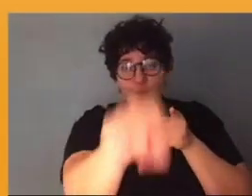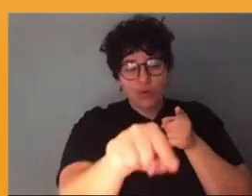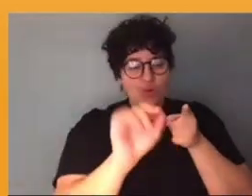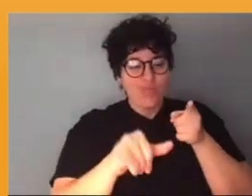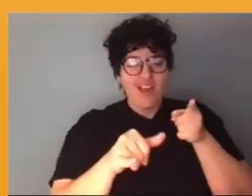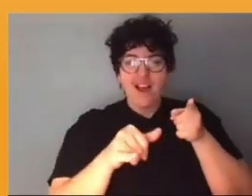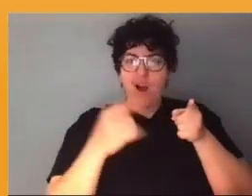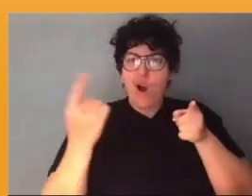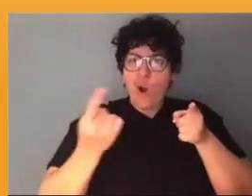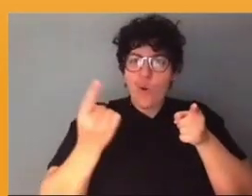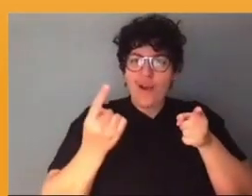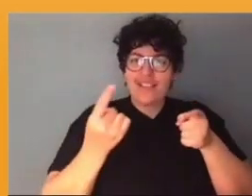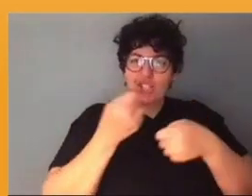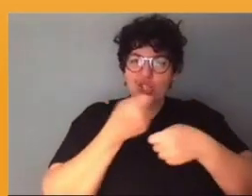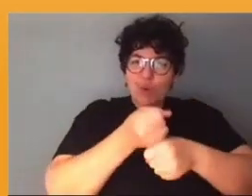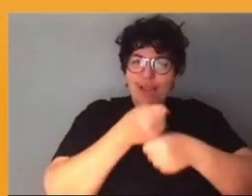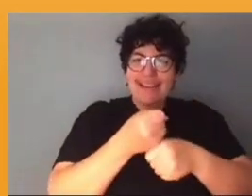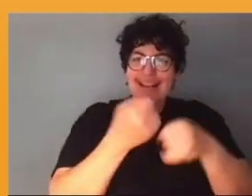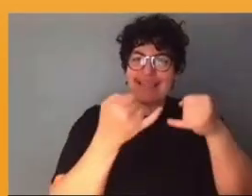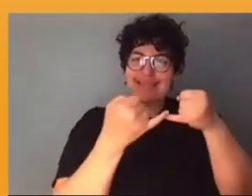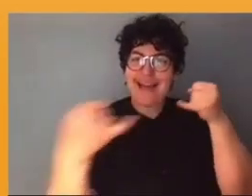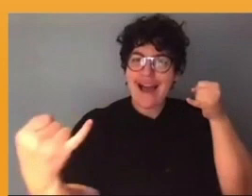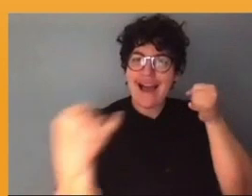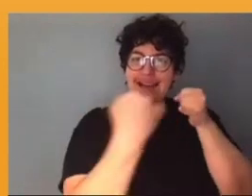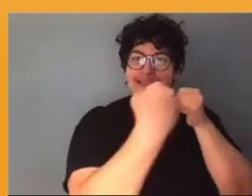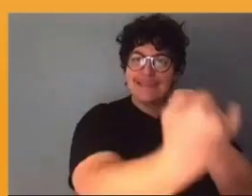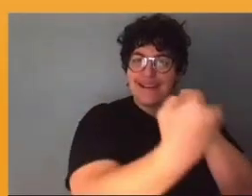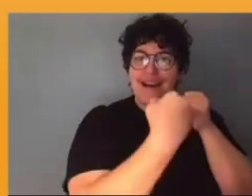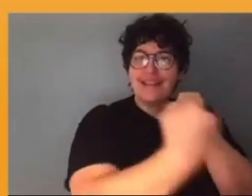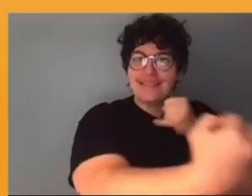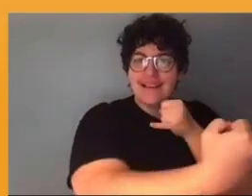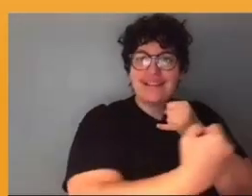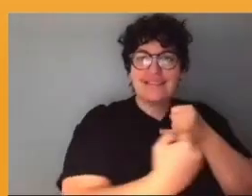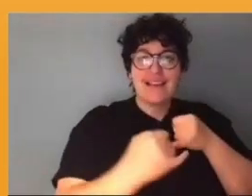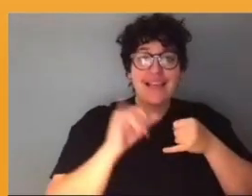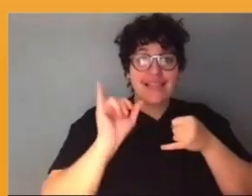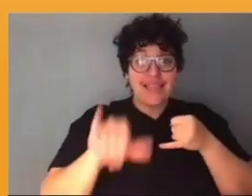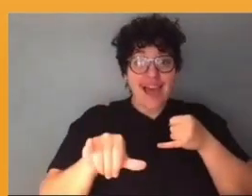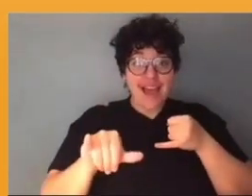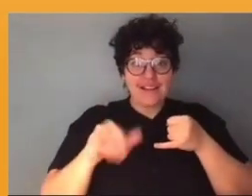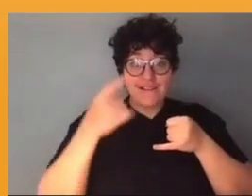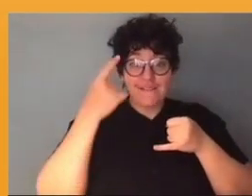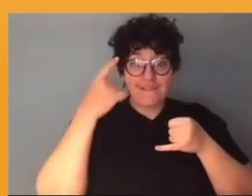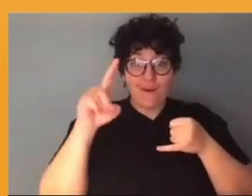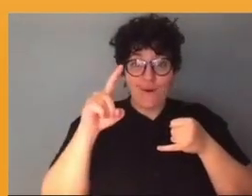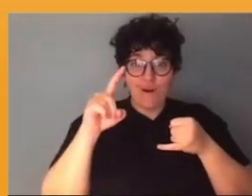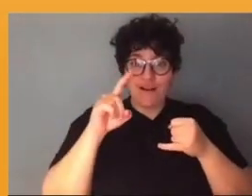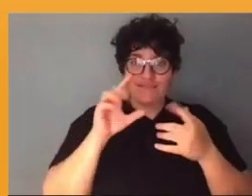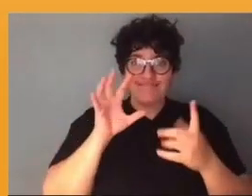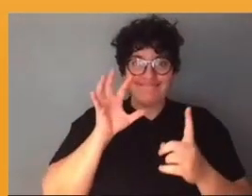And that's the way to capture the audience's attention,